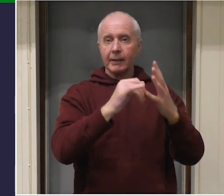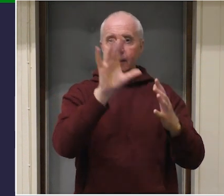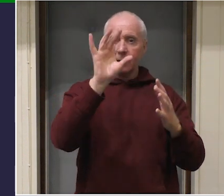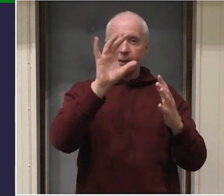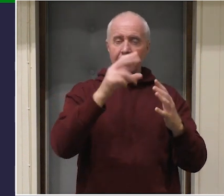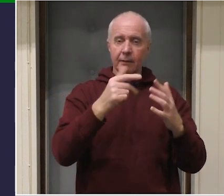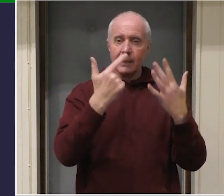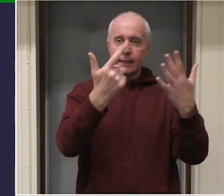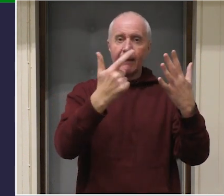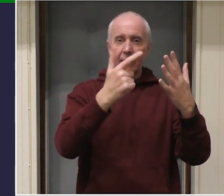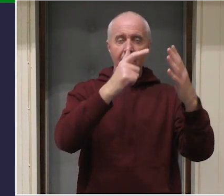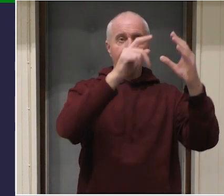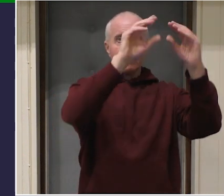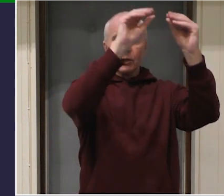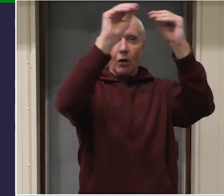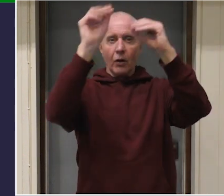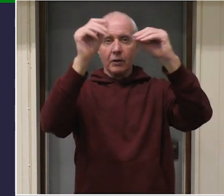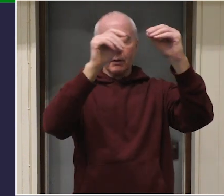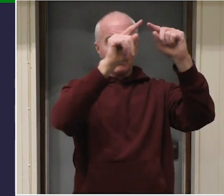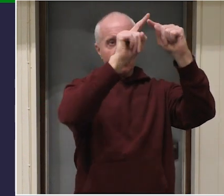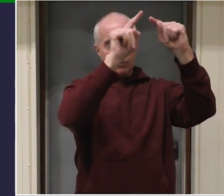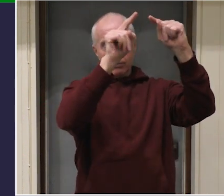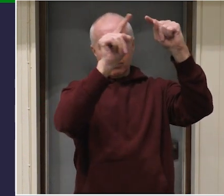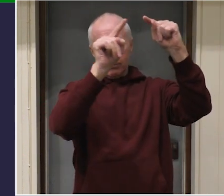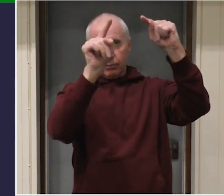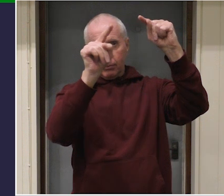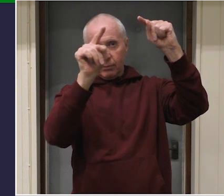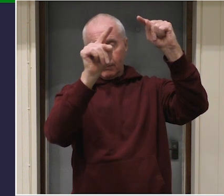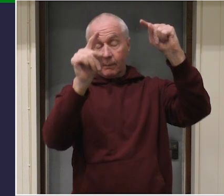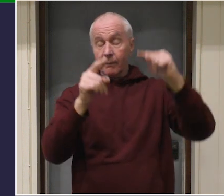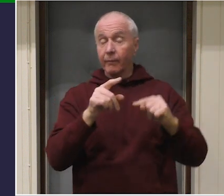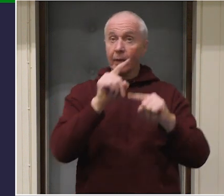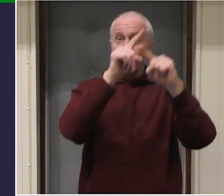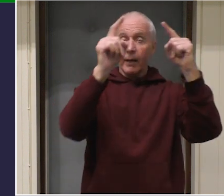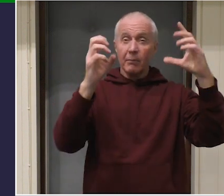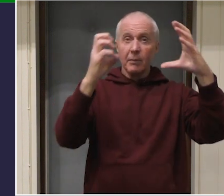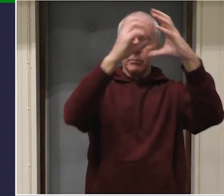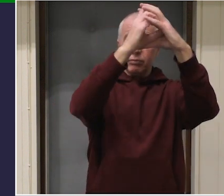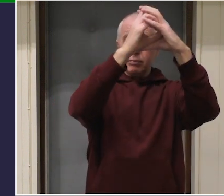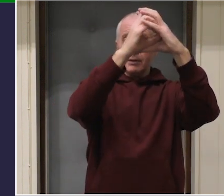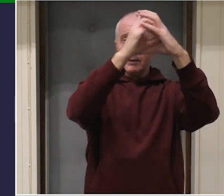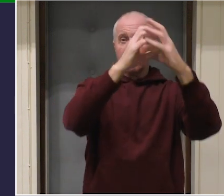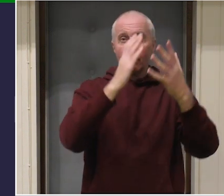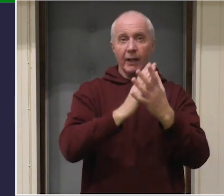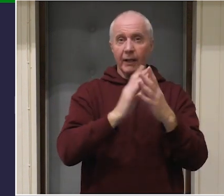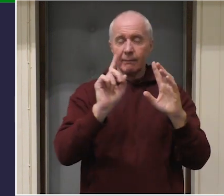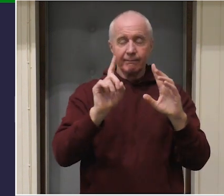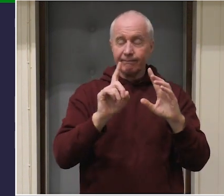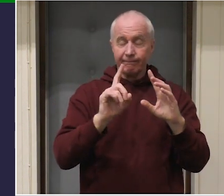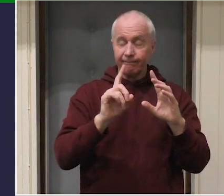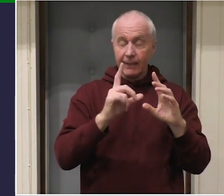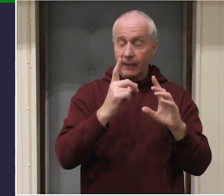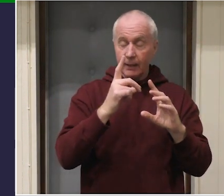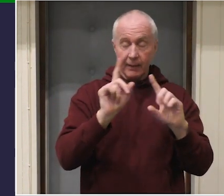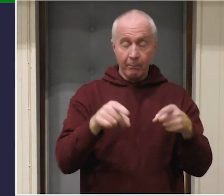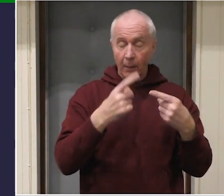stars. The idea was, from John Mitchell, that these stars are so bunched together, it's completely improbable that happened